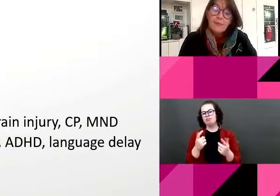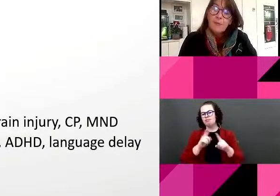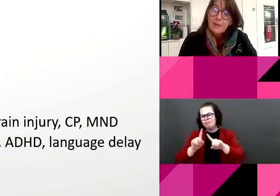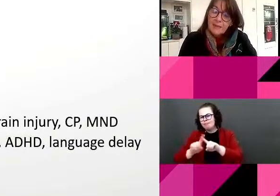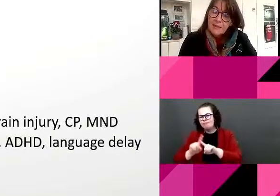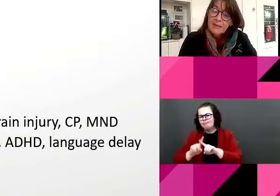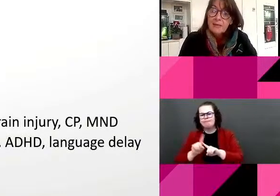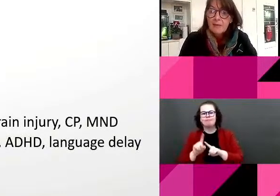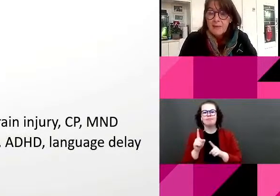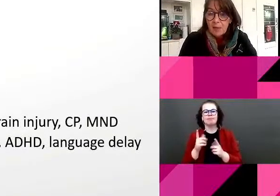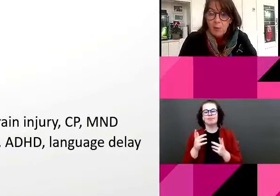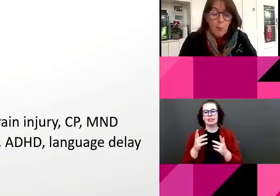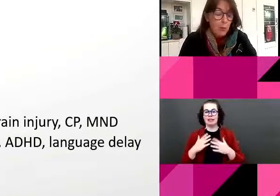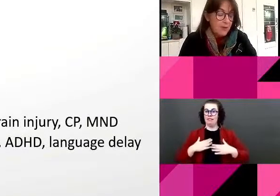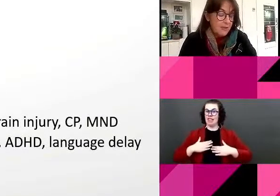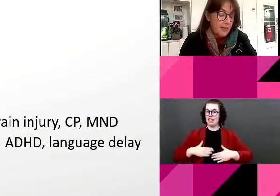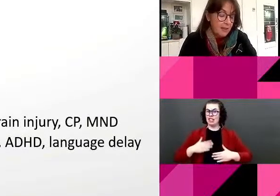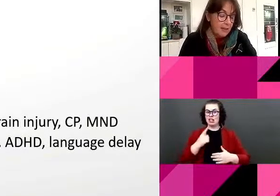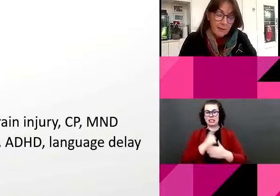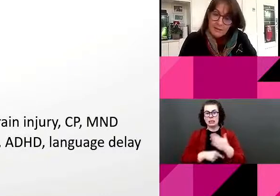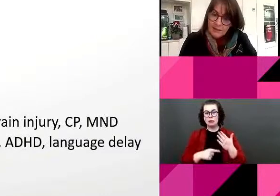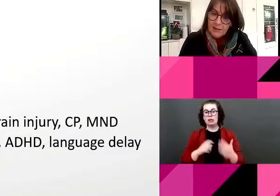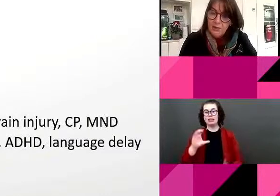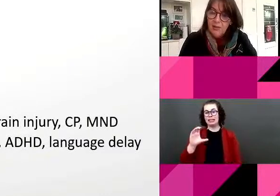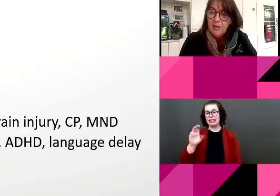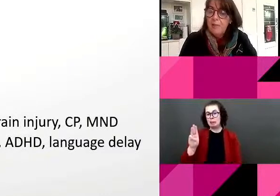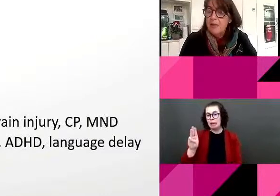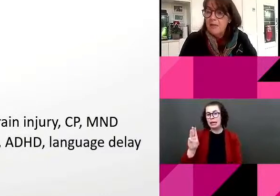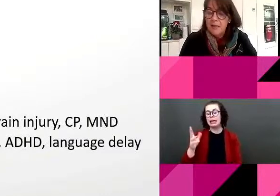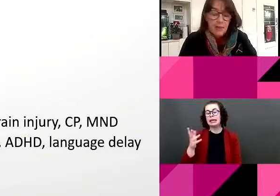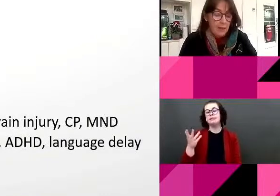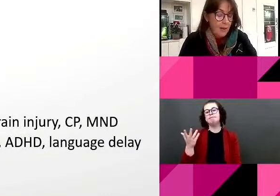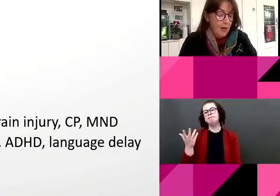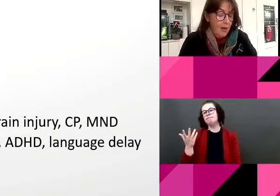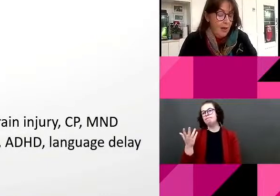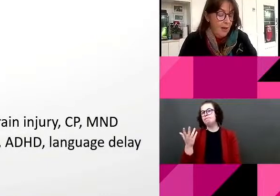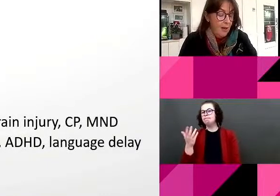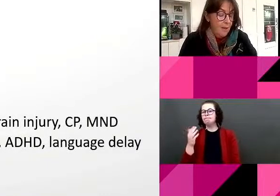physical disabilities, cerebral palsy, etc., MND,